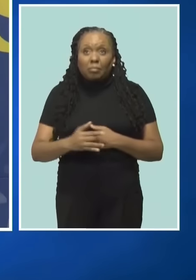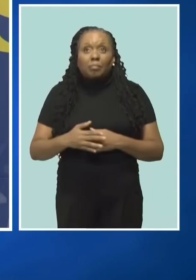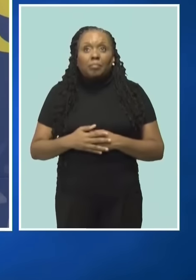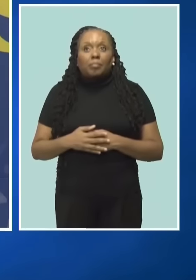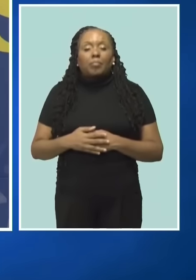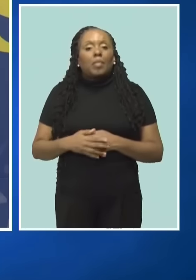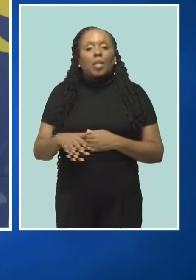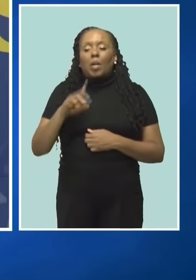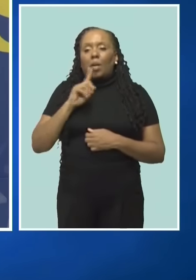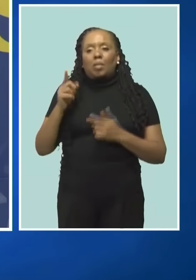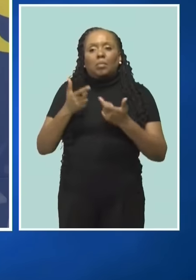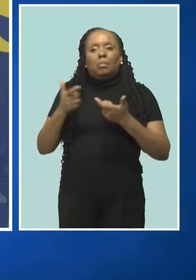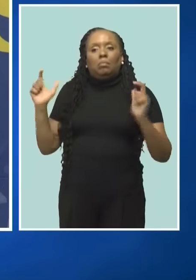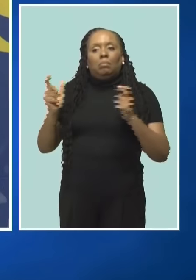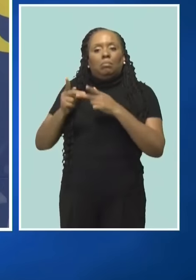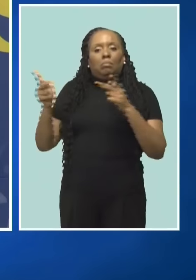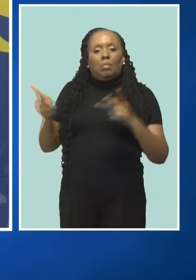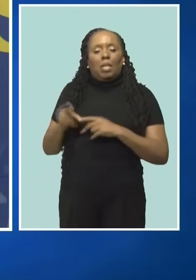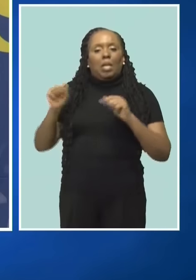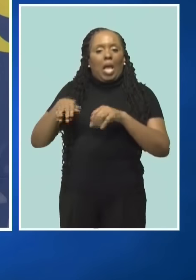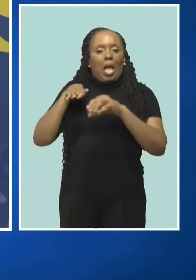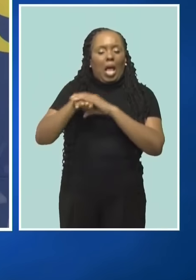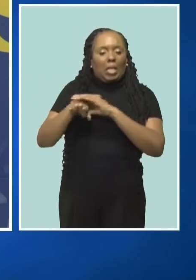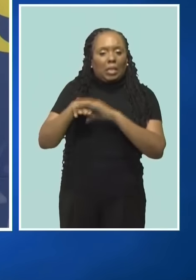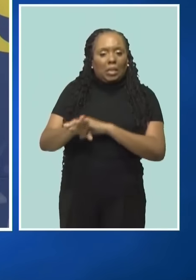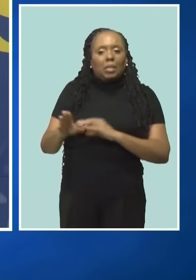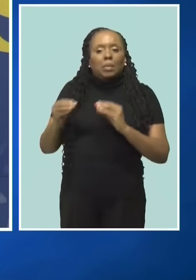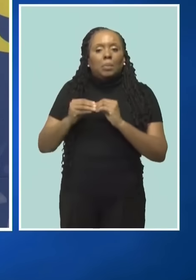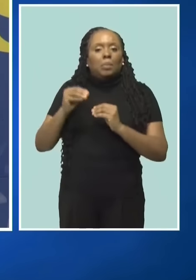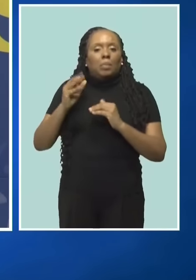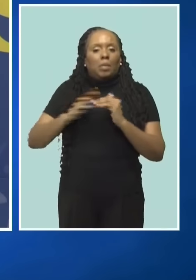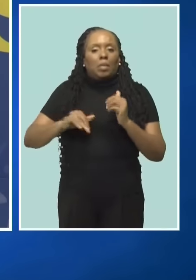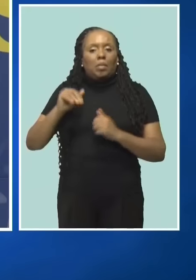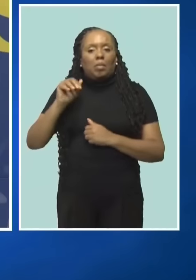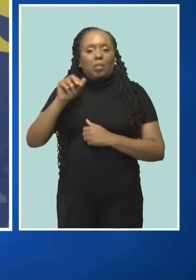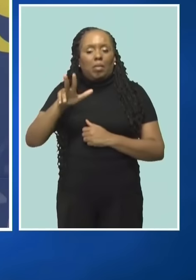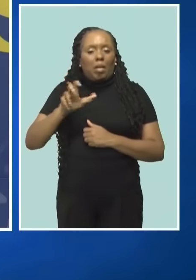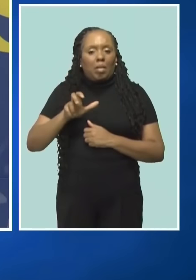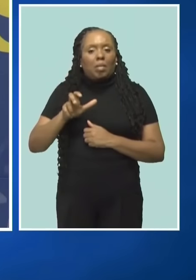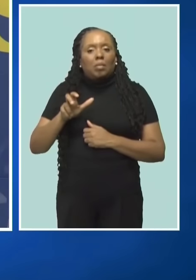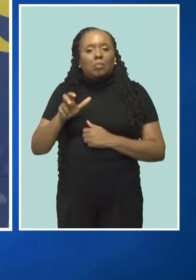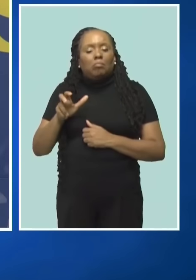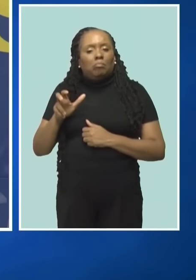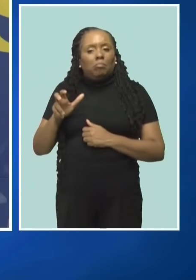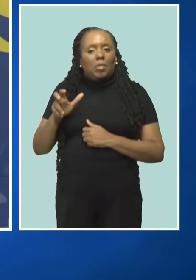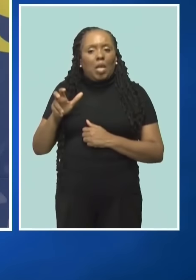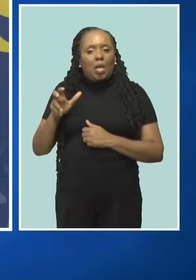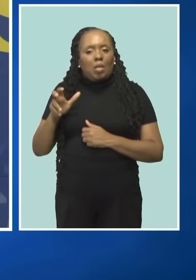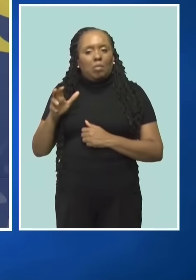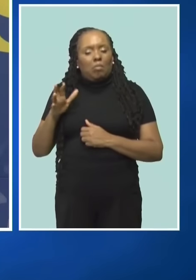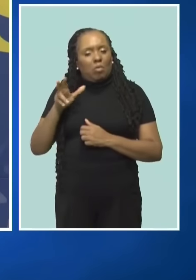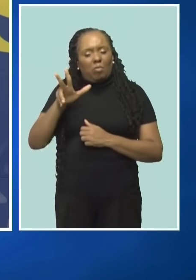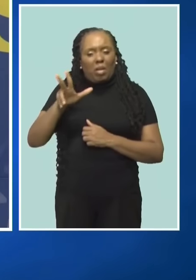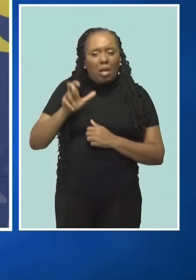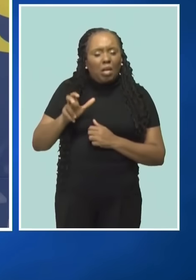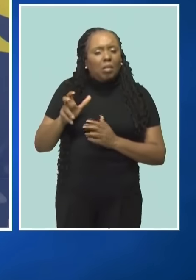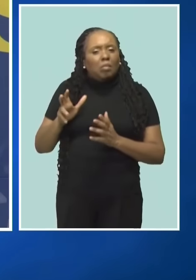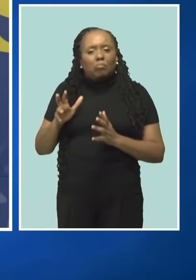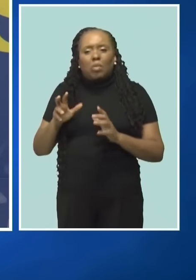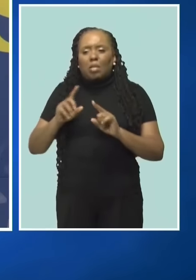hub. Our customers can access more than 340 peak day departures to more than 110